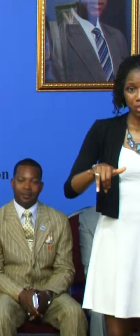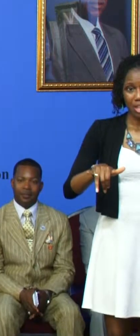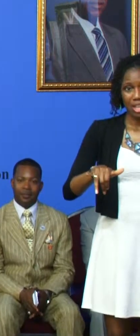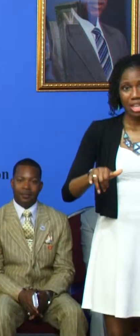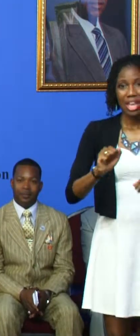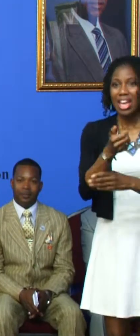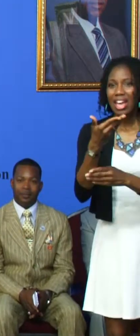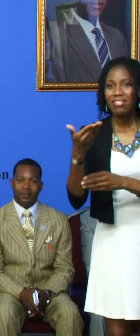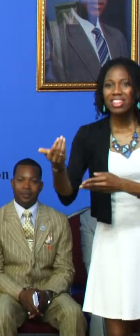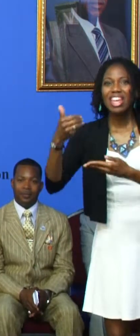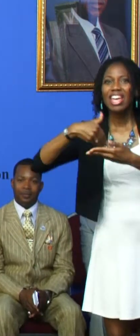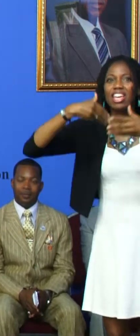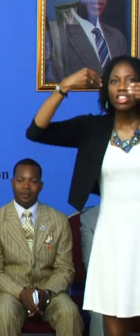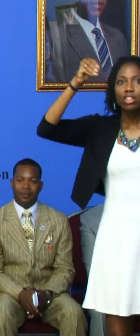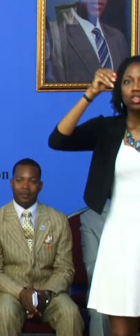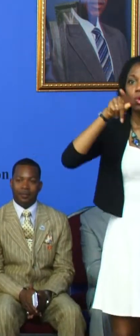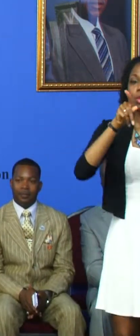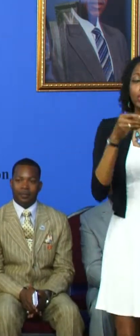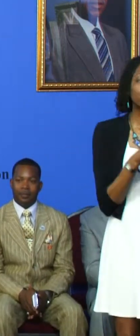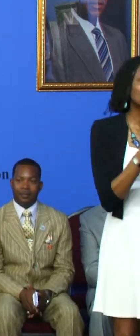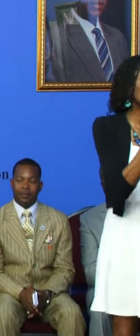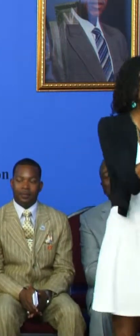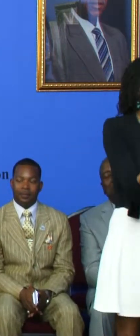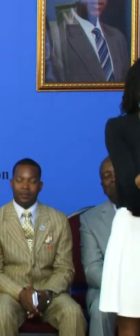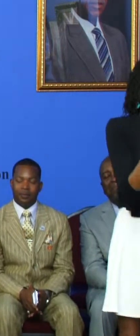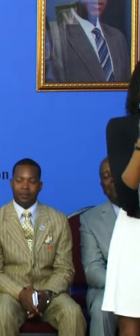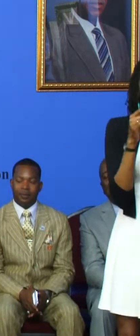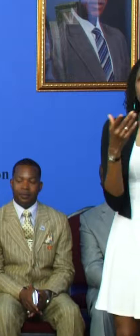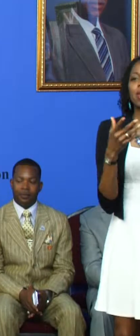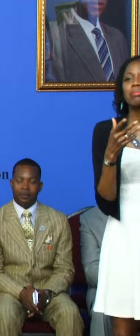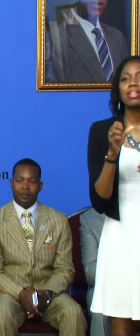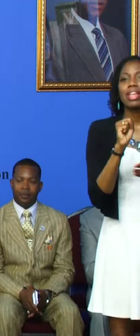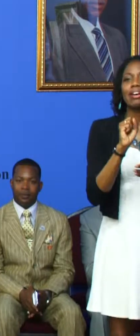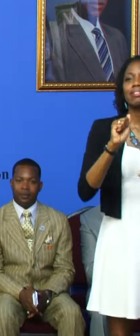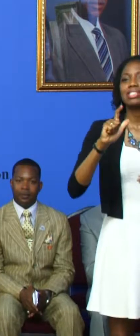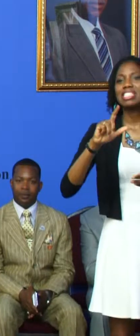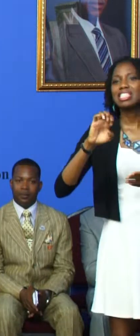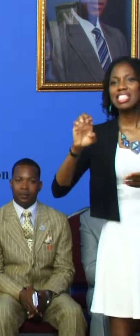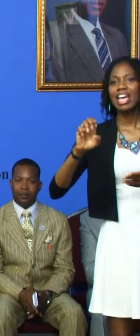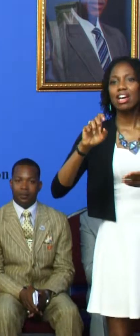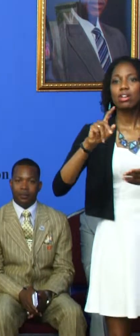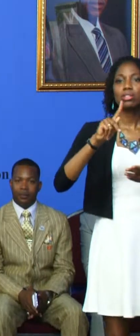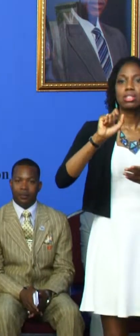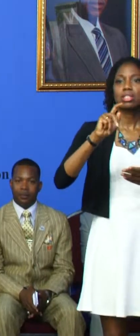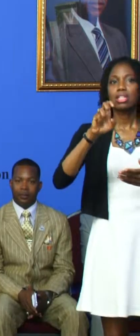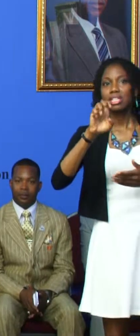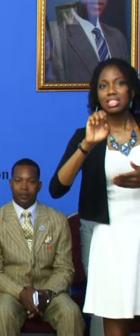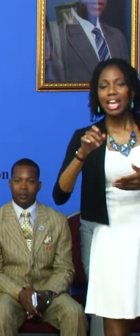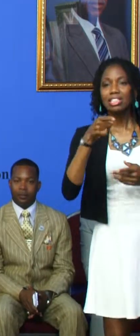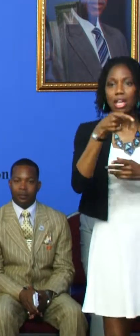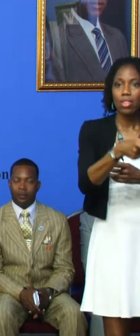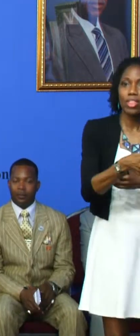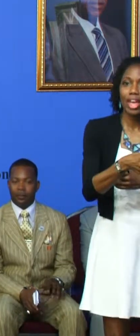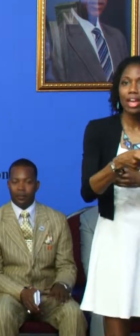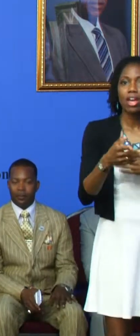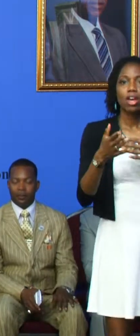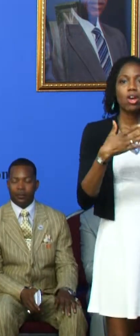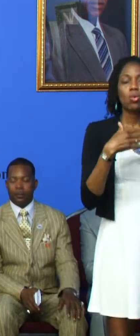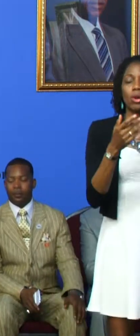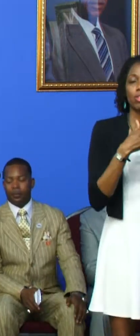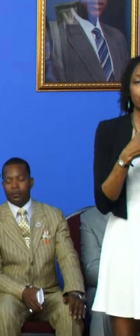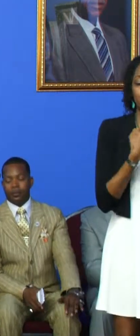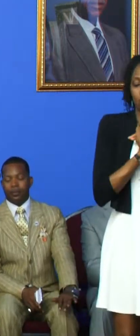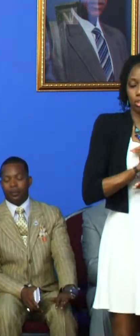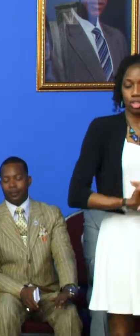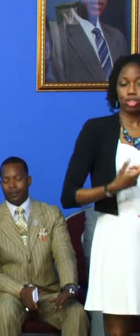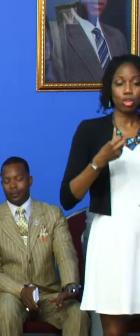Everything in the store you bought, there was a sales tax on it. Whether you got a Brooks Brothers suit or a